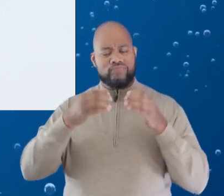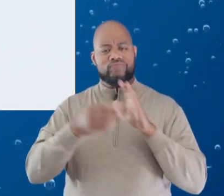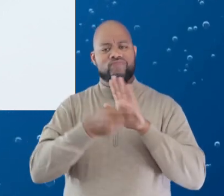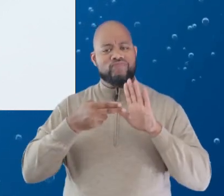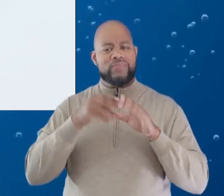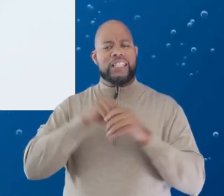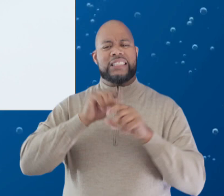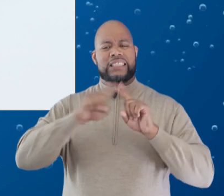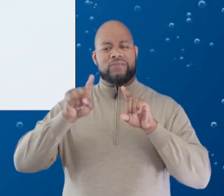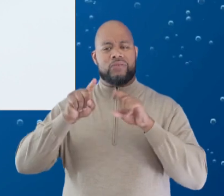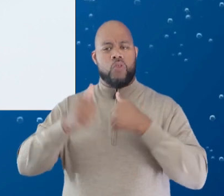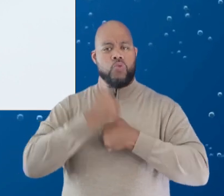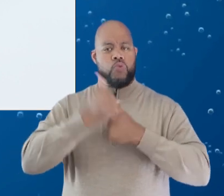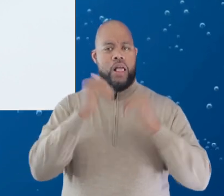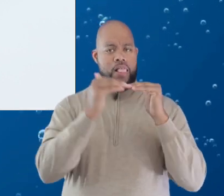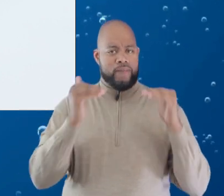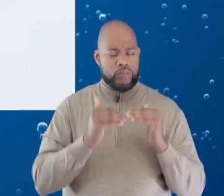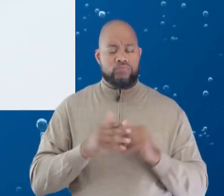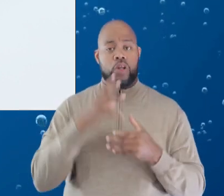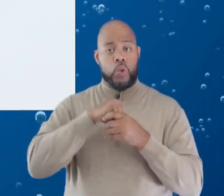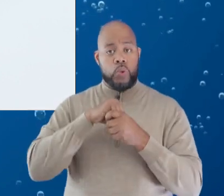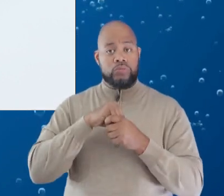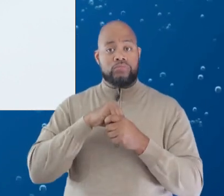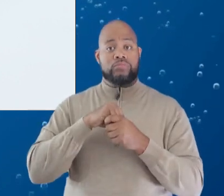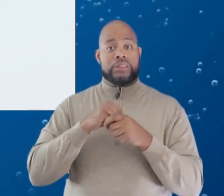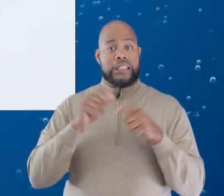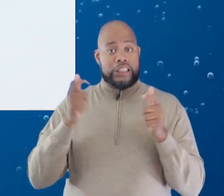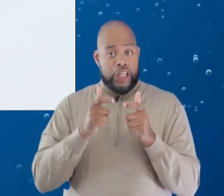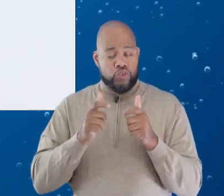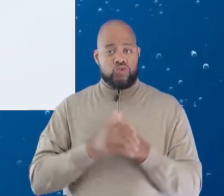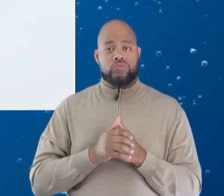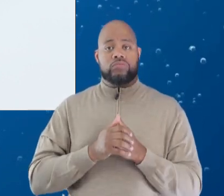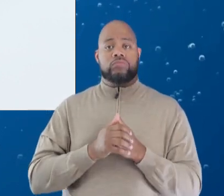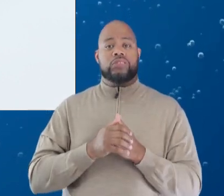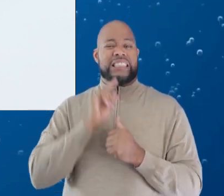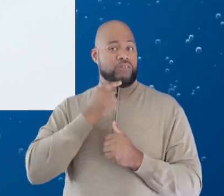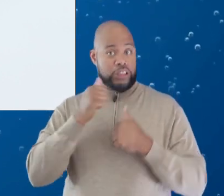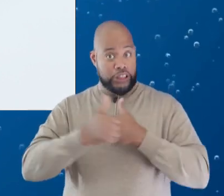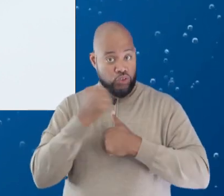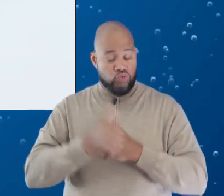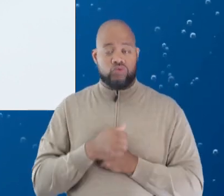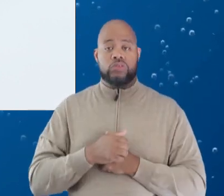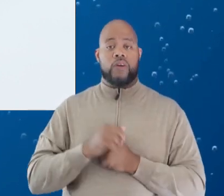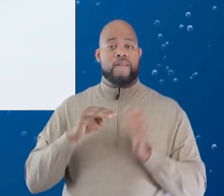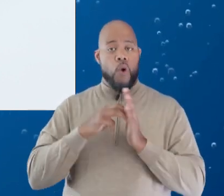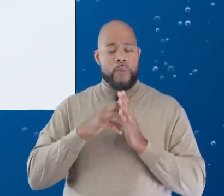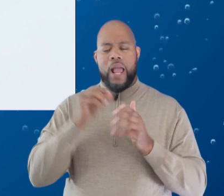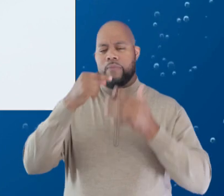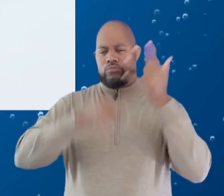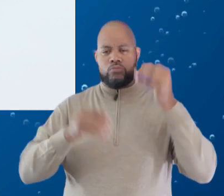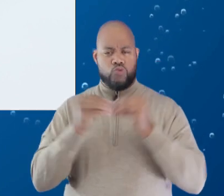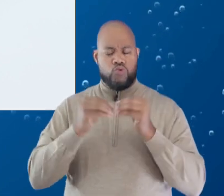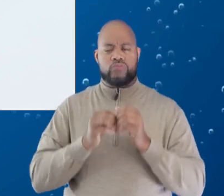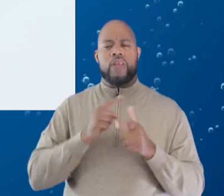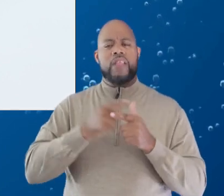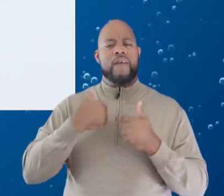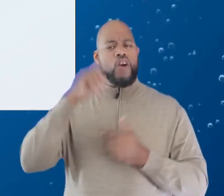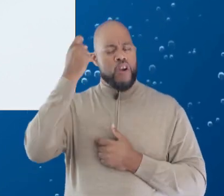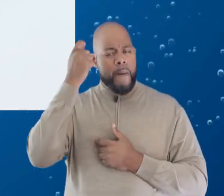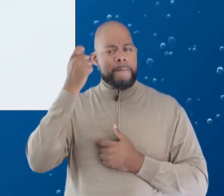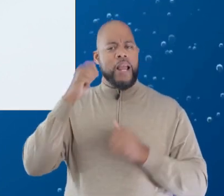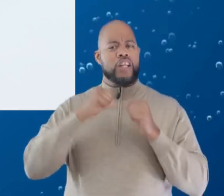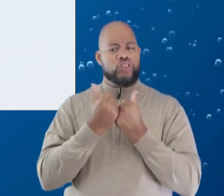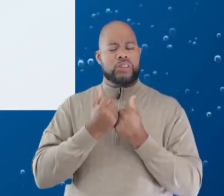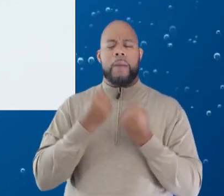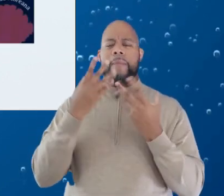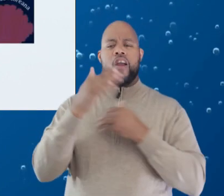categorizes species into different threat categories, including endangered, critically endangered, vulnerable, and more. Then there are